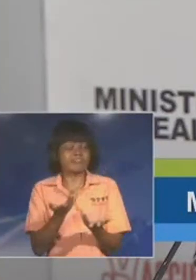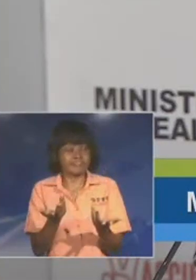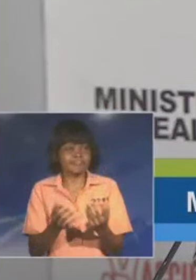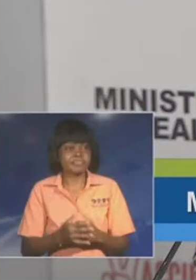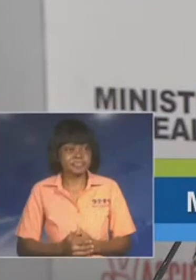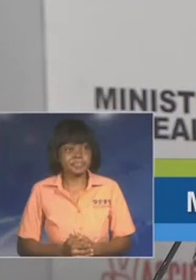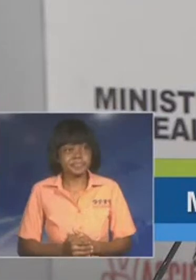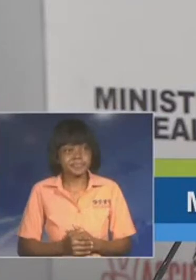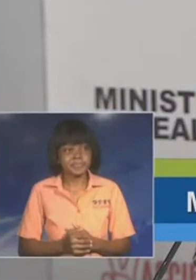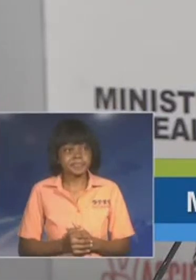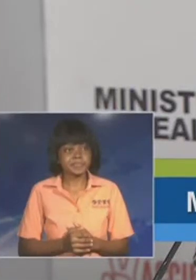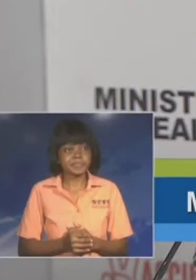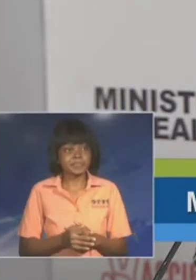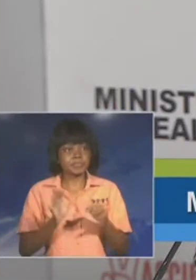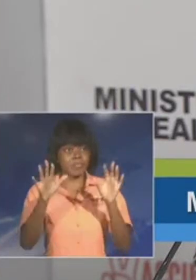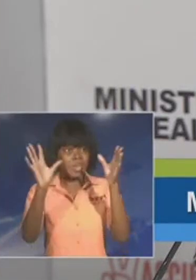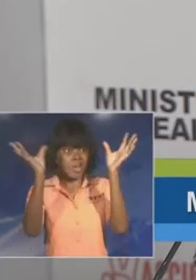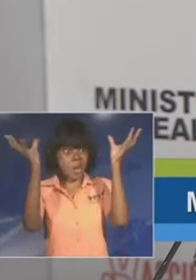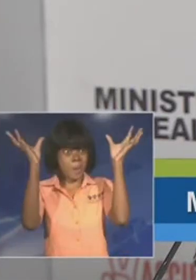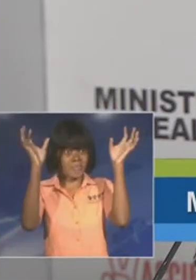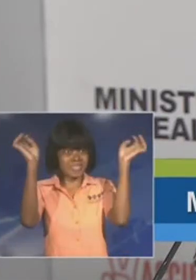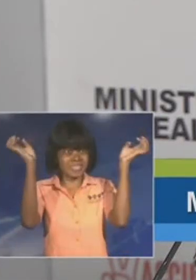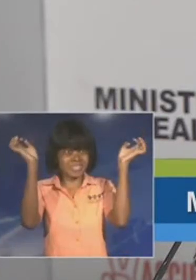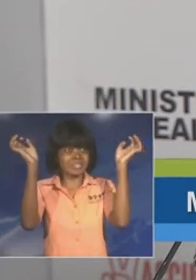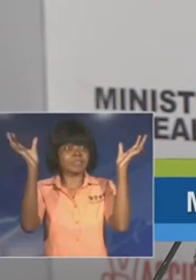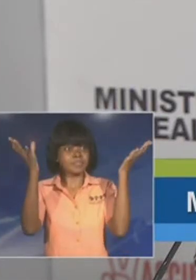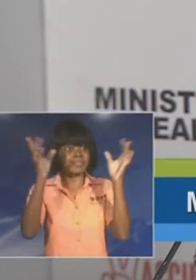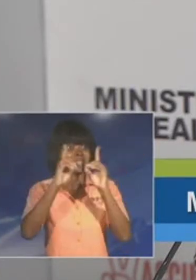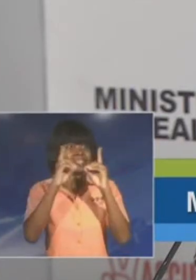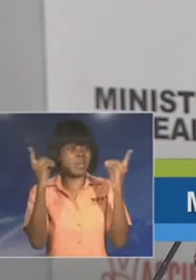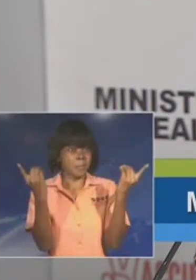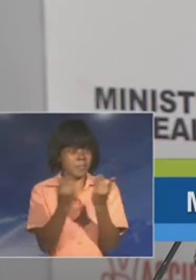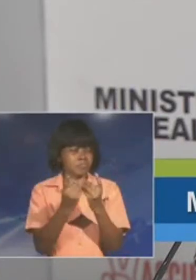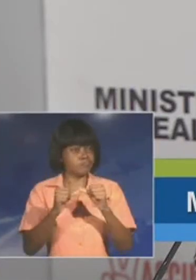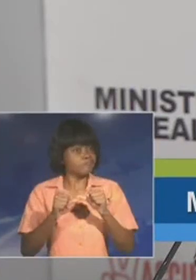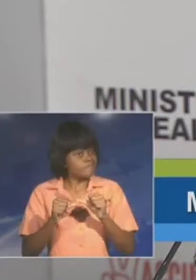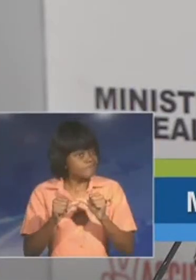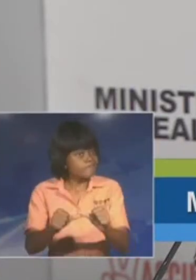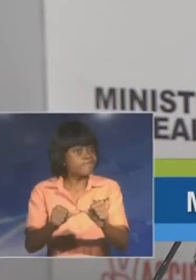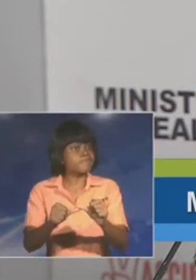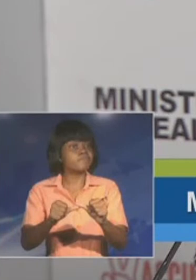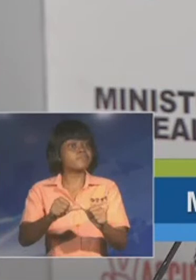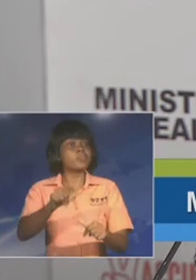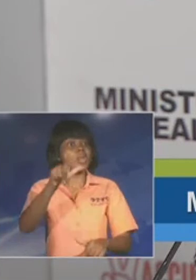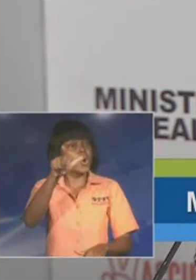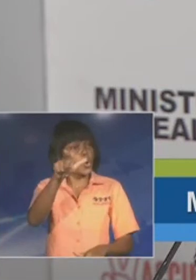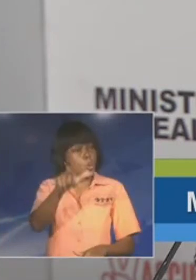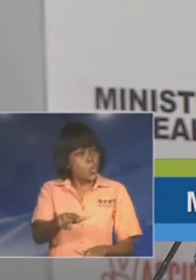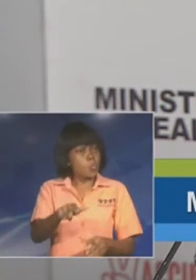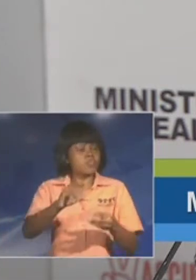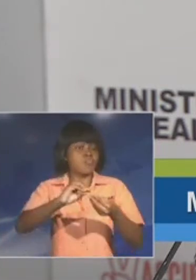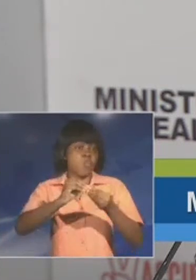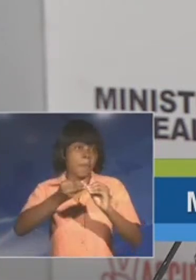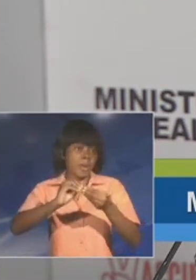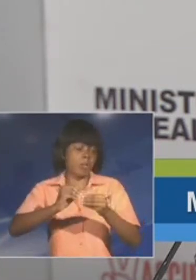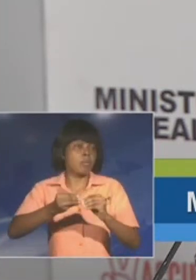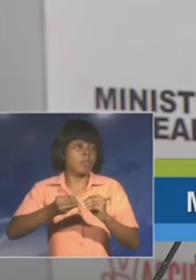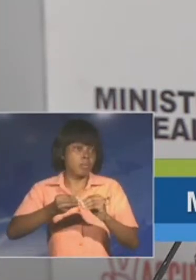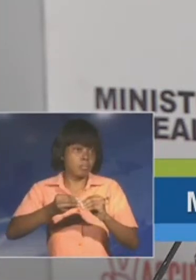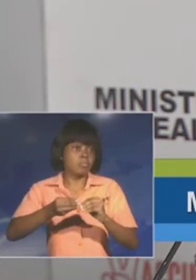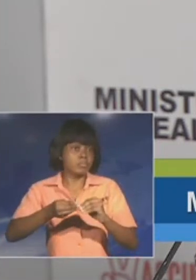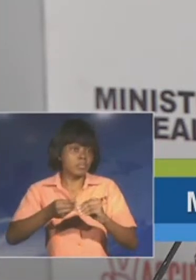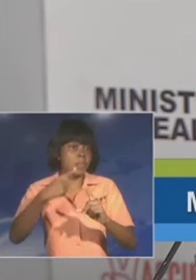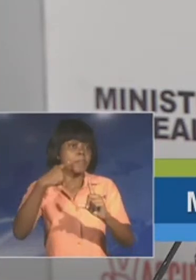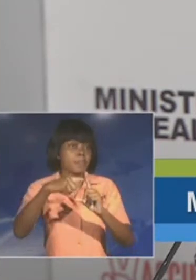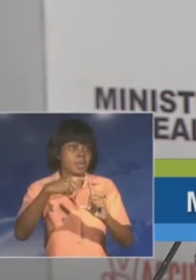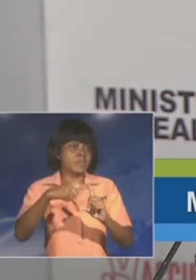The accident and emergency departments continue to register low numbers of confirmed COVID-19 positive cases. This morning there